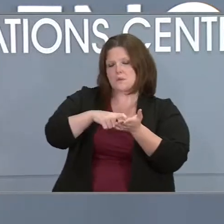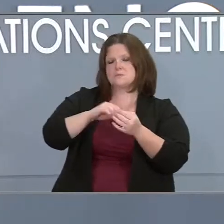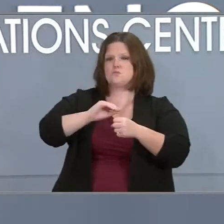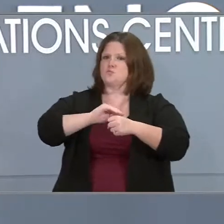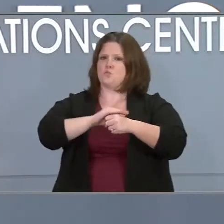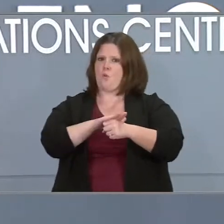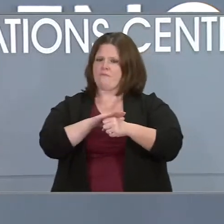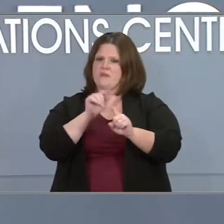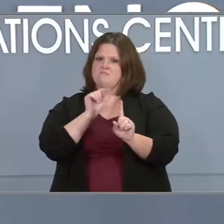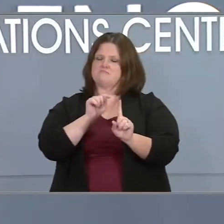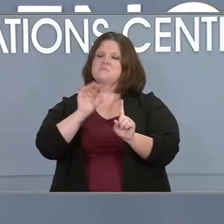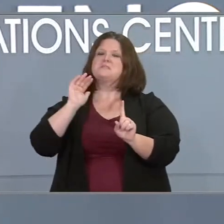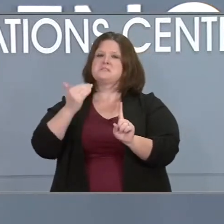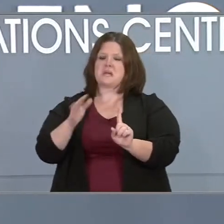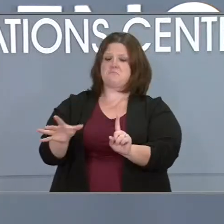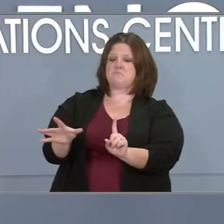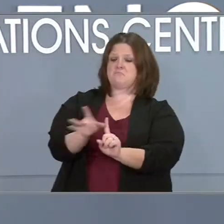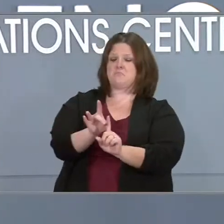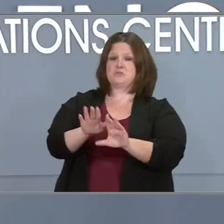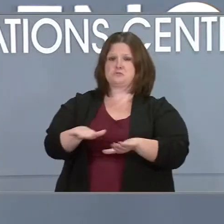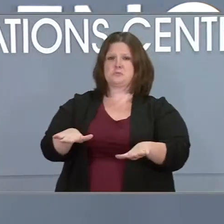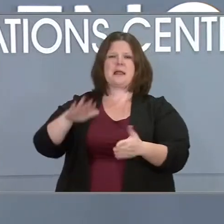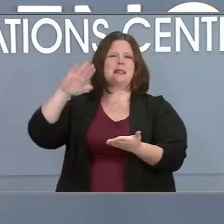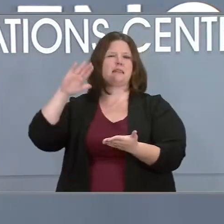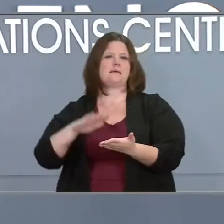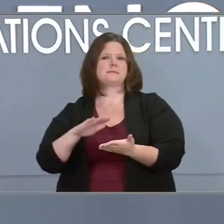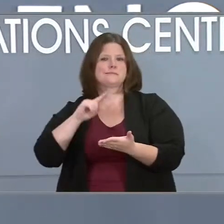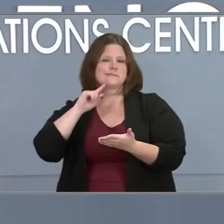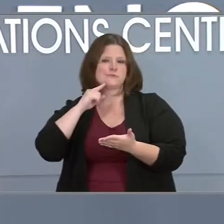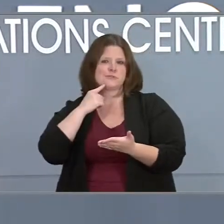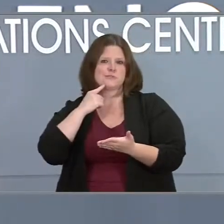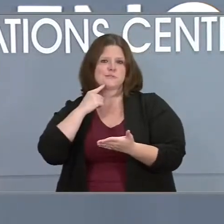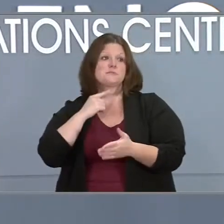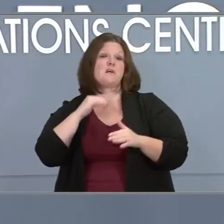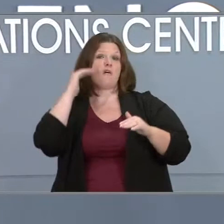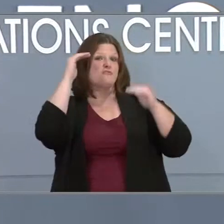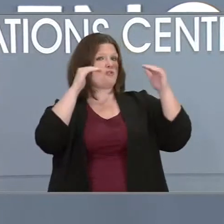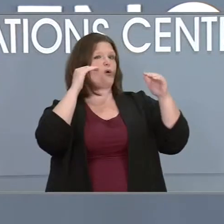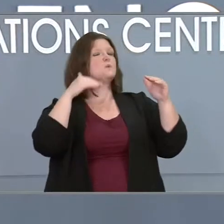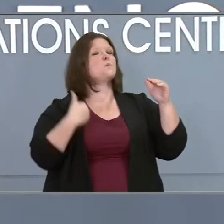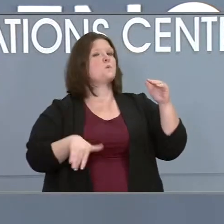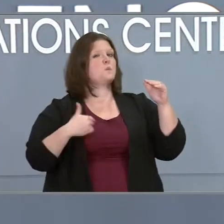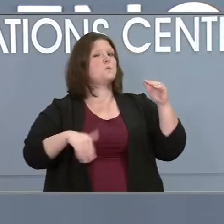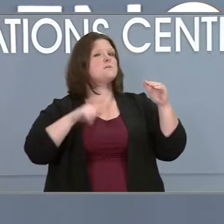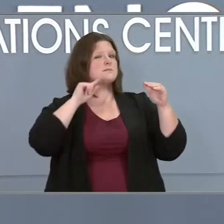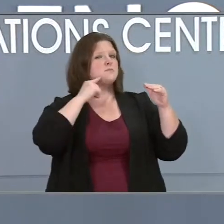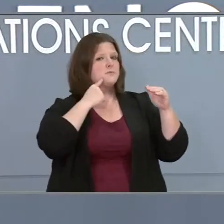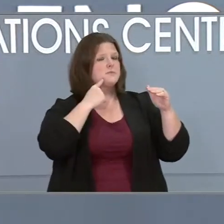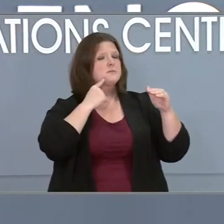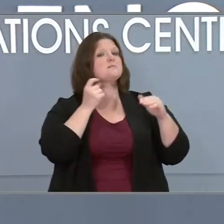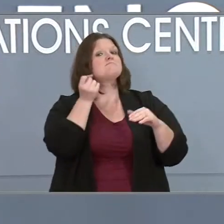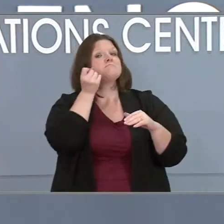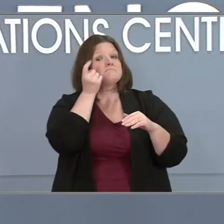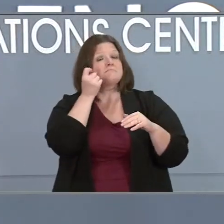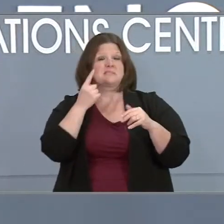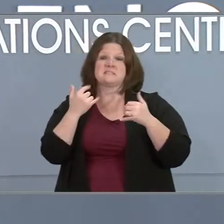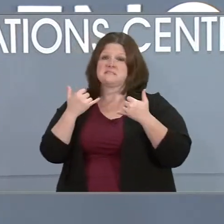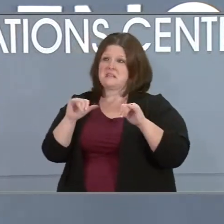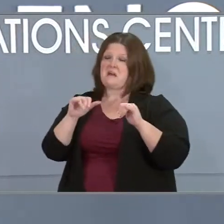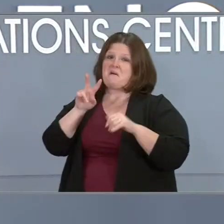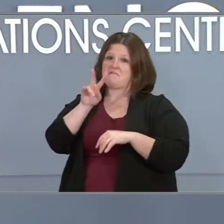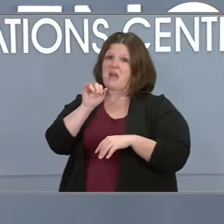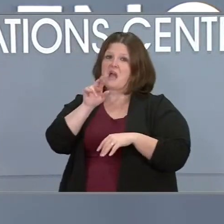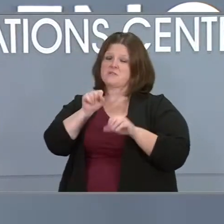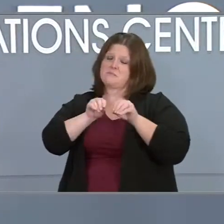seems to be less severe in our children than it is in our adults. However, there is a lot of virus circulating in our state, and